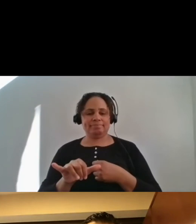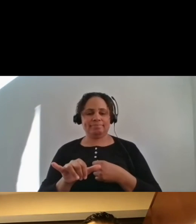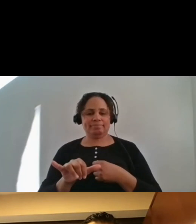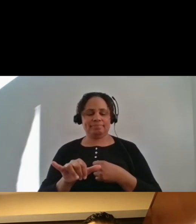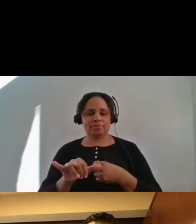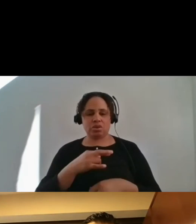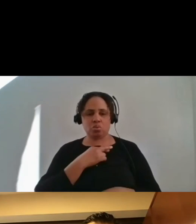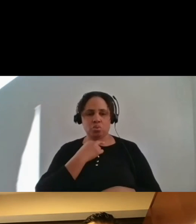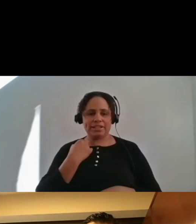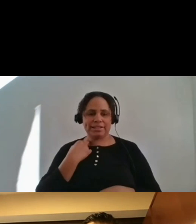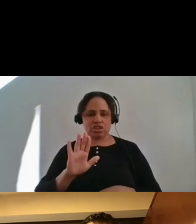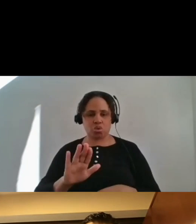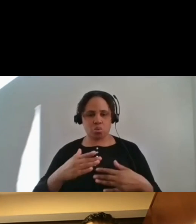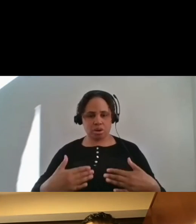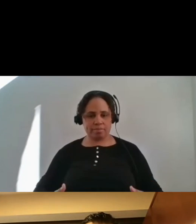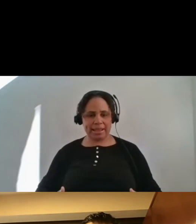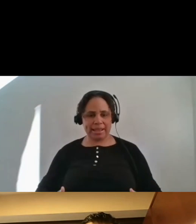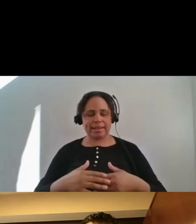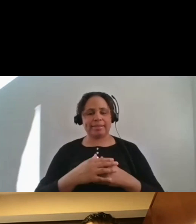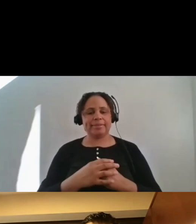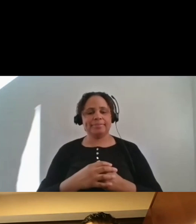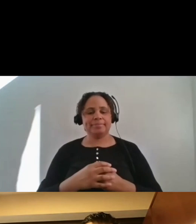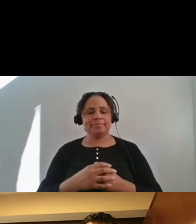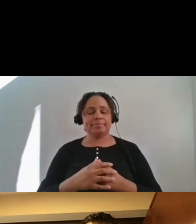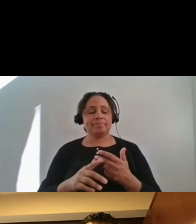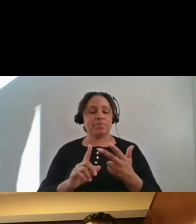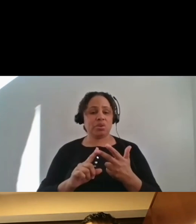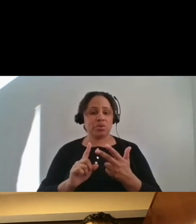risk. And then the third thing is that